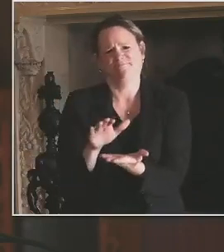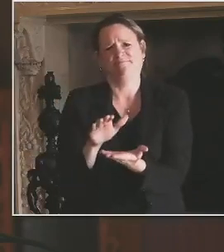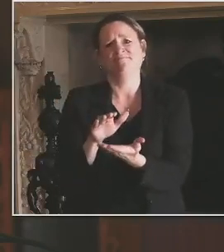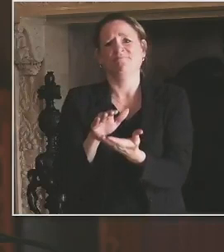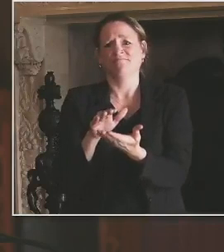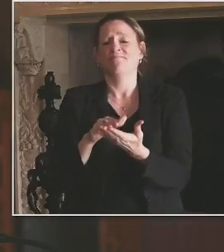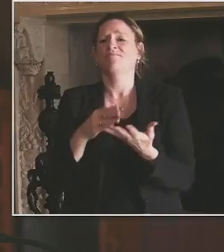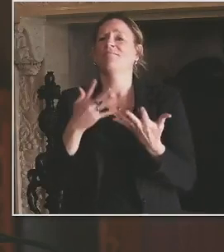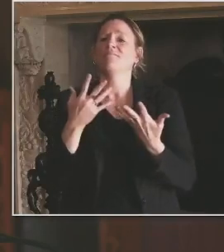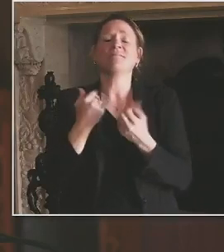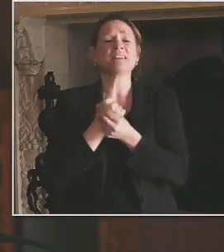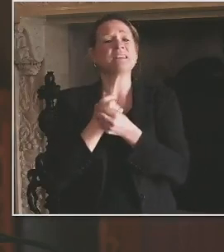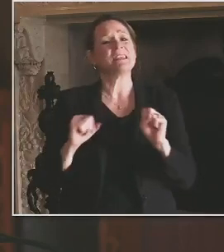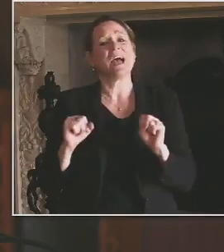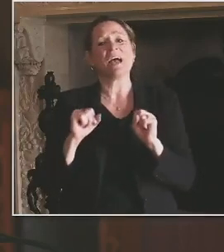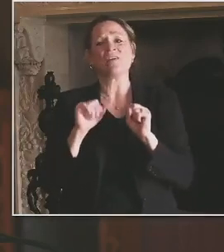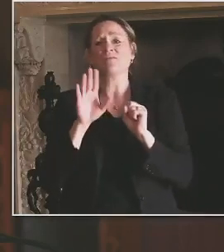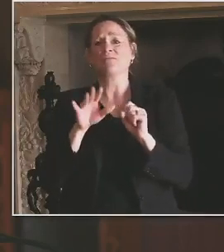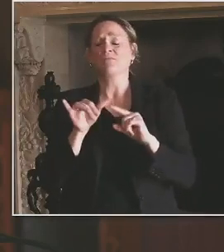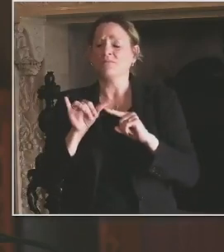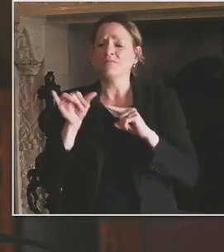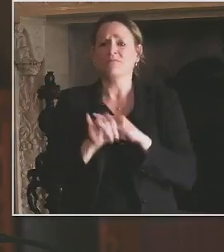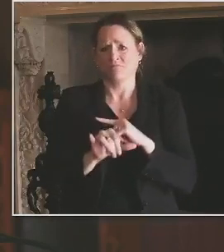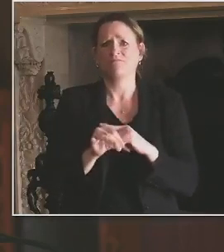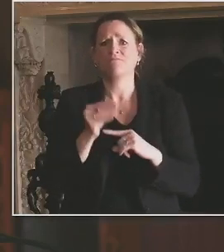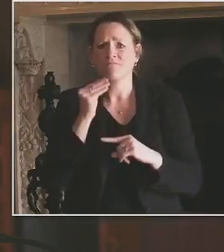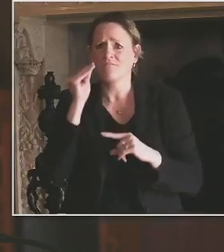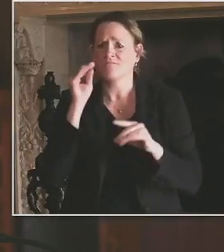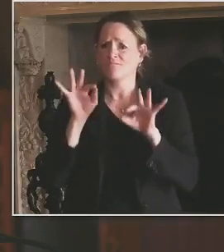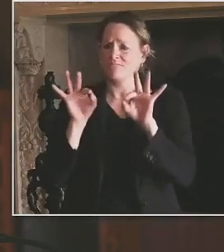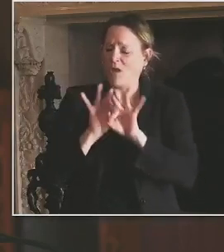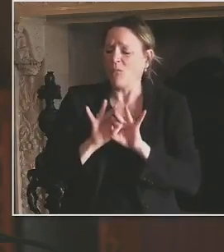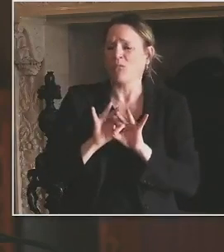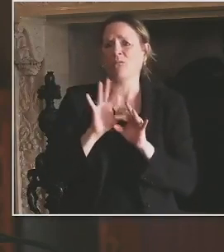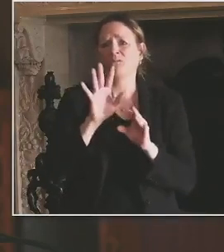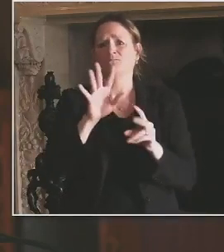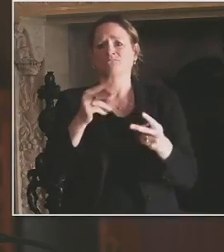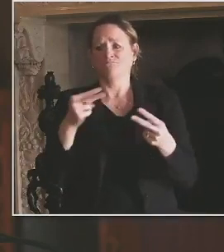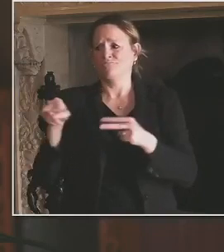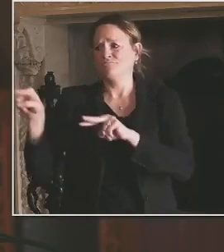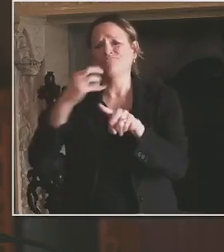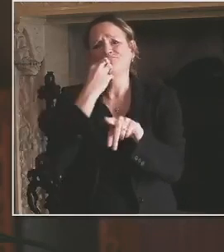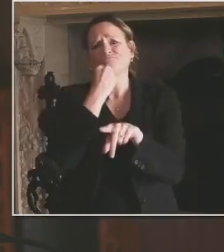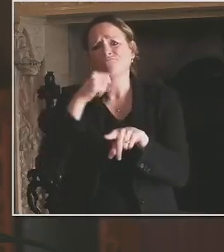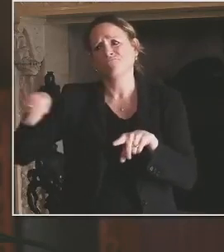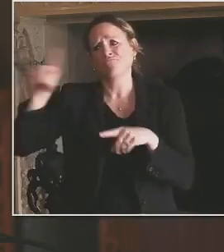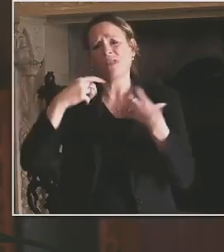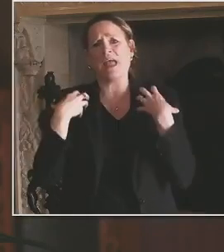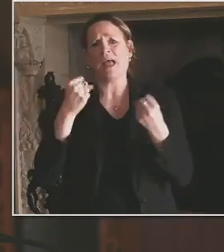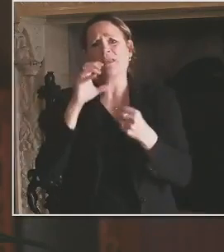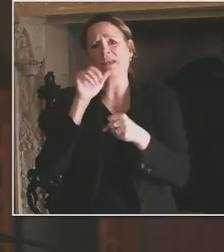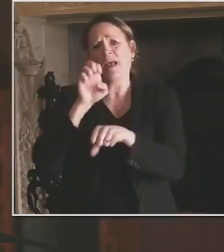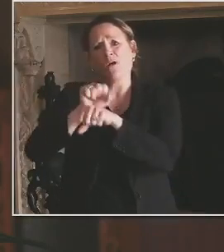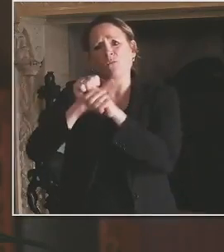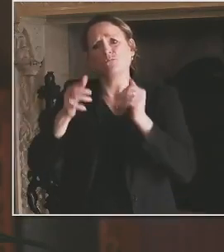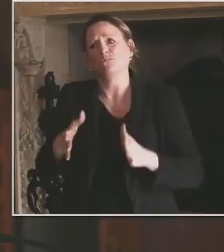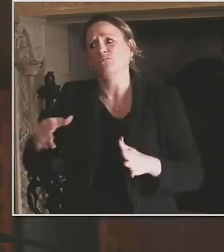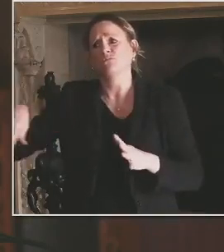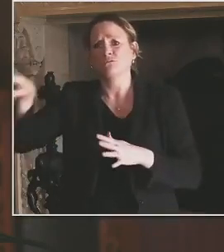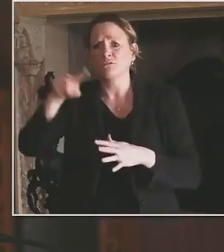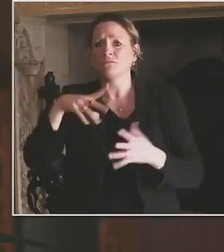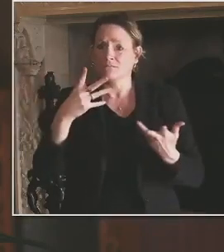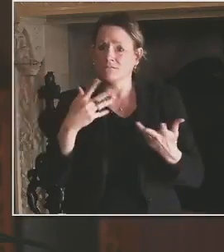our healthcare professionals. These are our choices. And we see our cases climb here in Wisconsin. Now is the time.